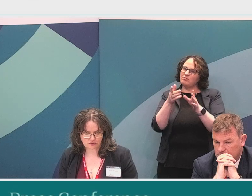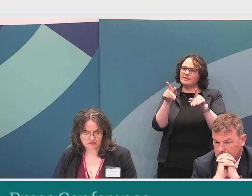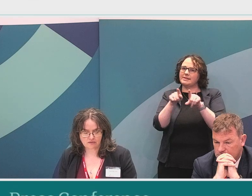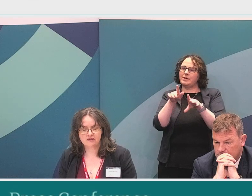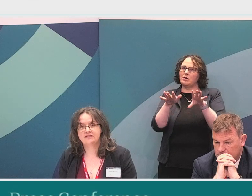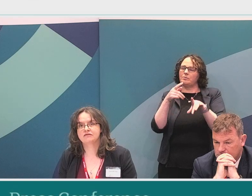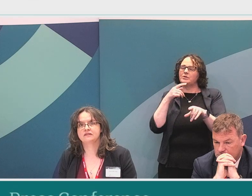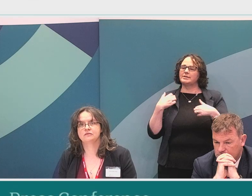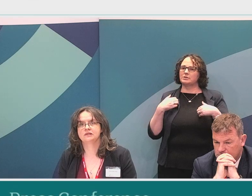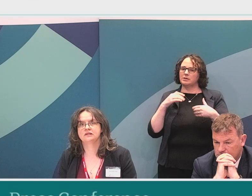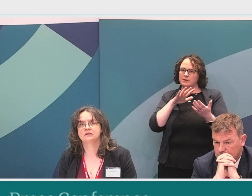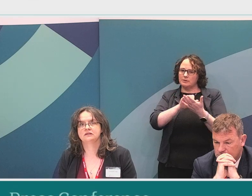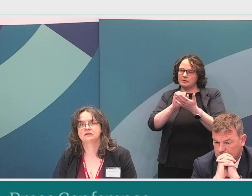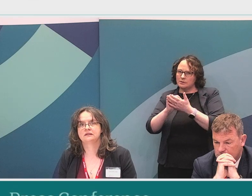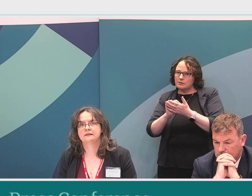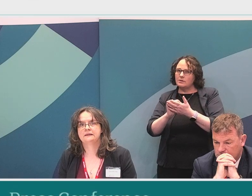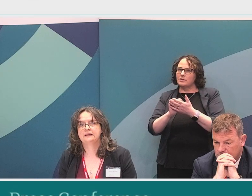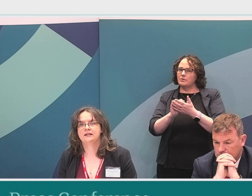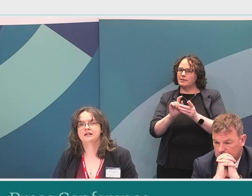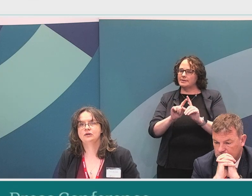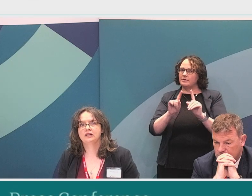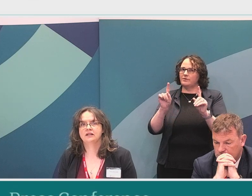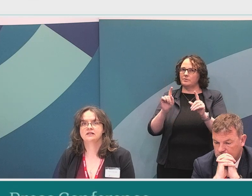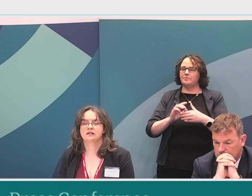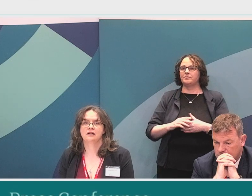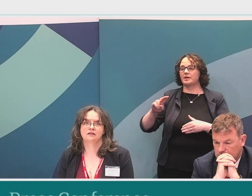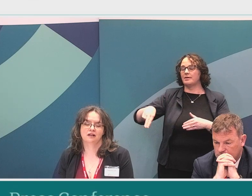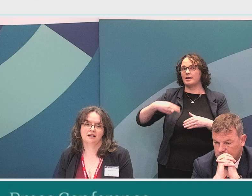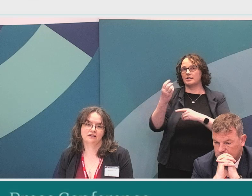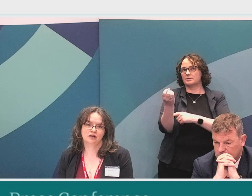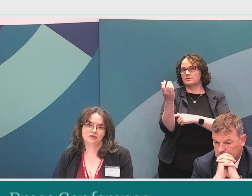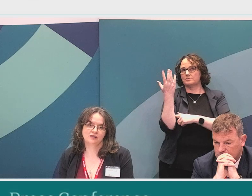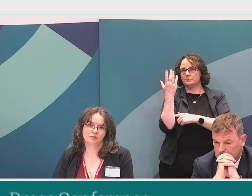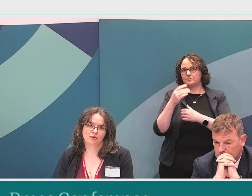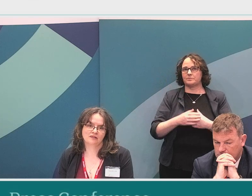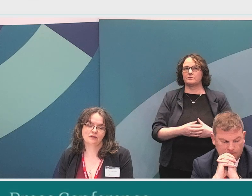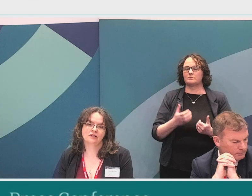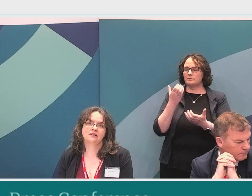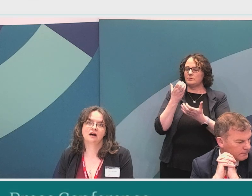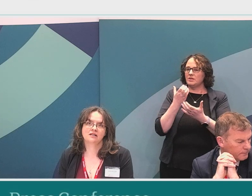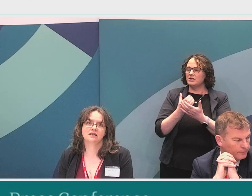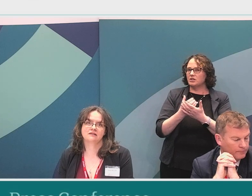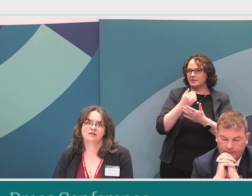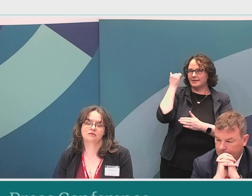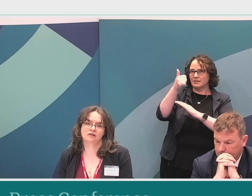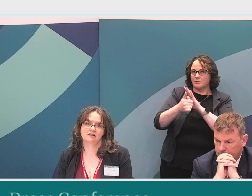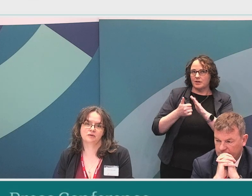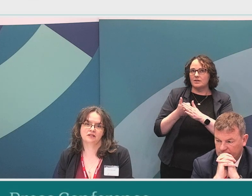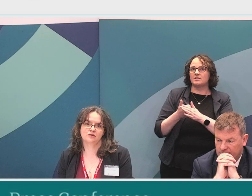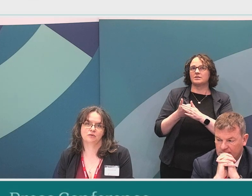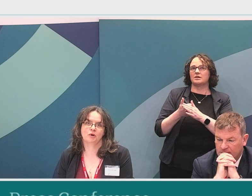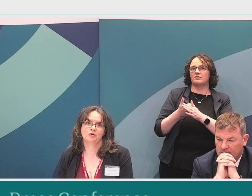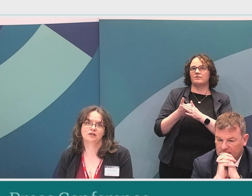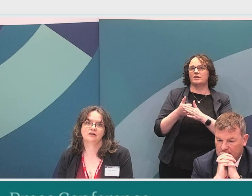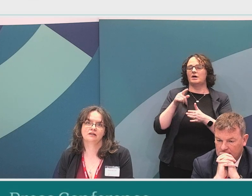those differences within that. And then looking at, again, the childhood experience and looking at the contact sexual violence by the nature